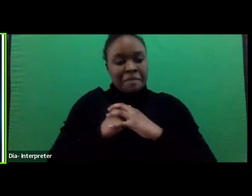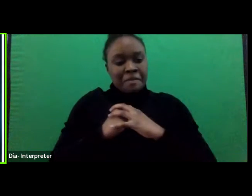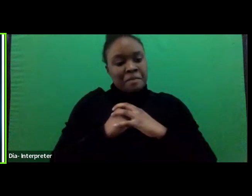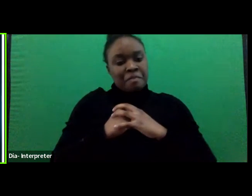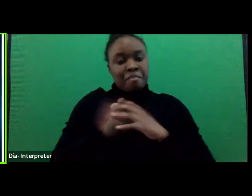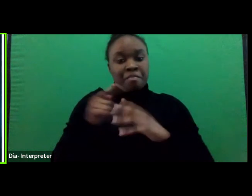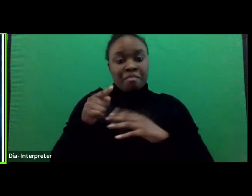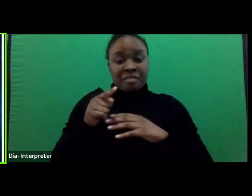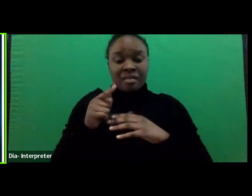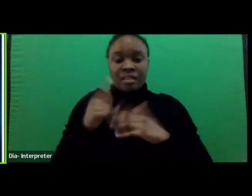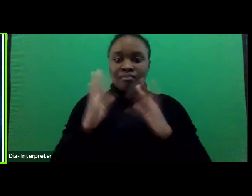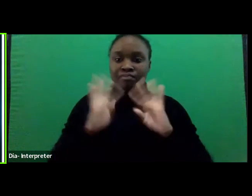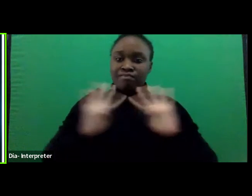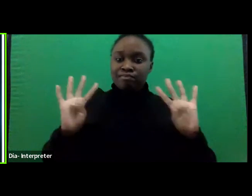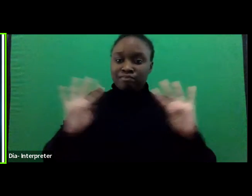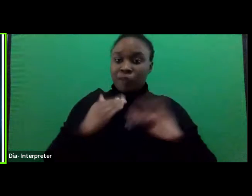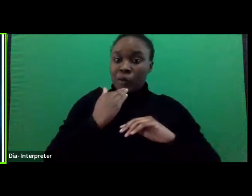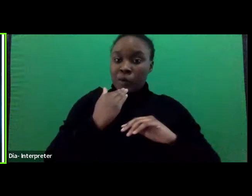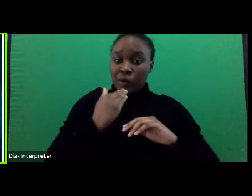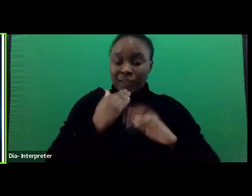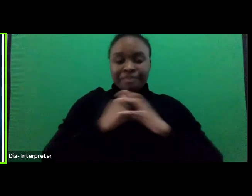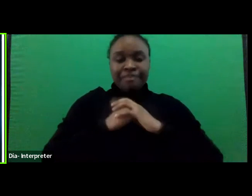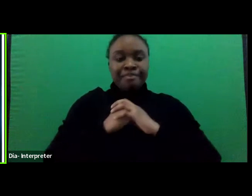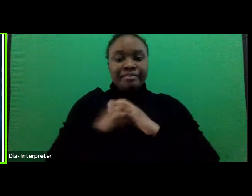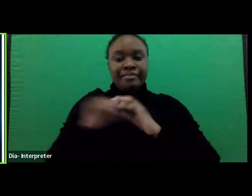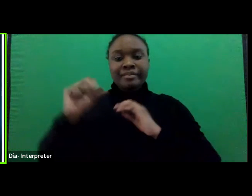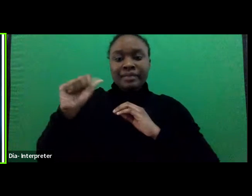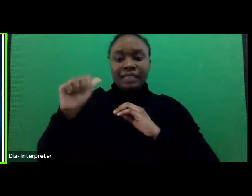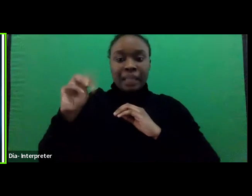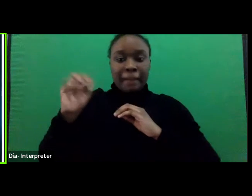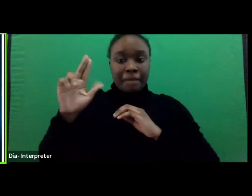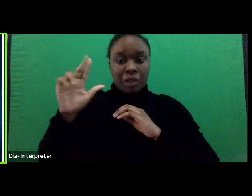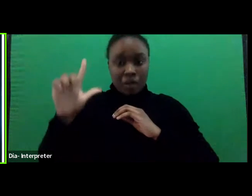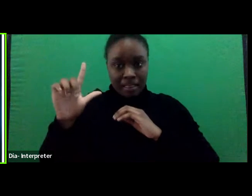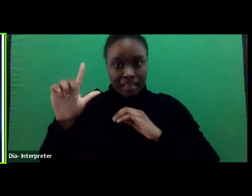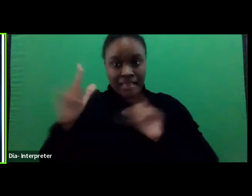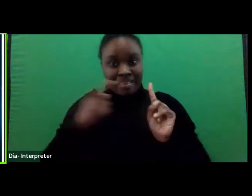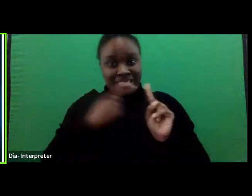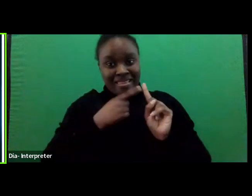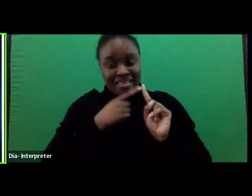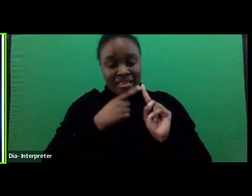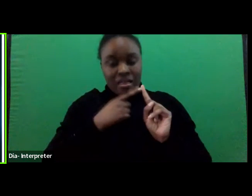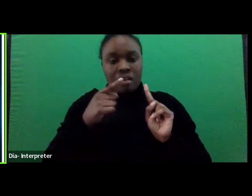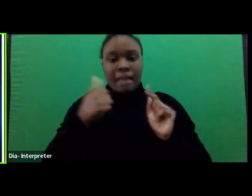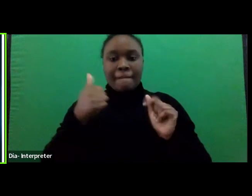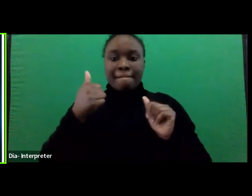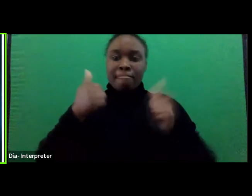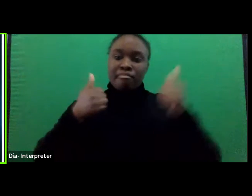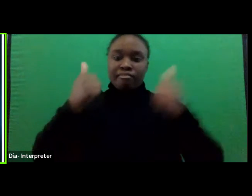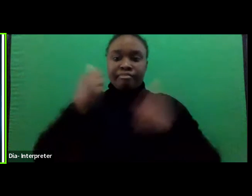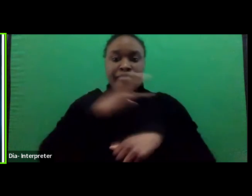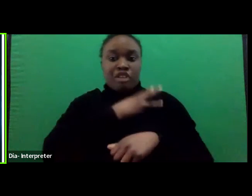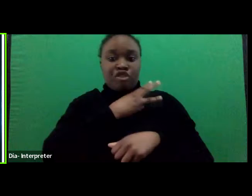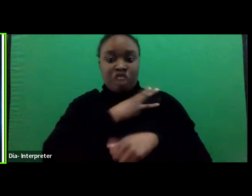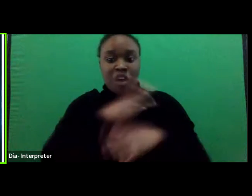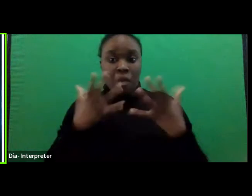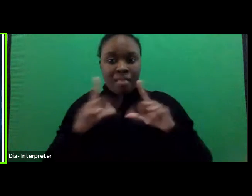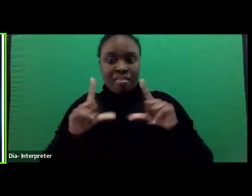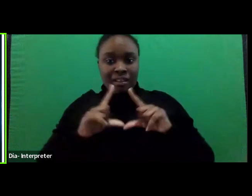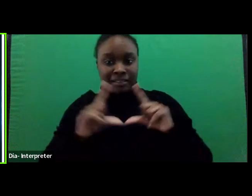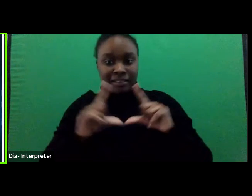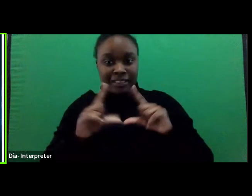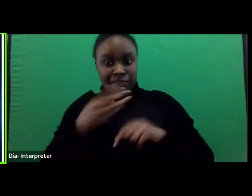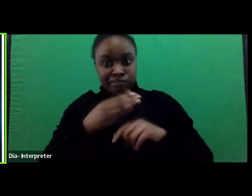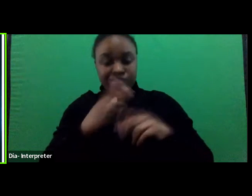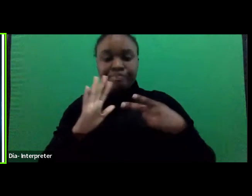with me, I've got Samuel Mosala, who is the Ops Manager in Licensing. I also have